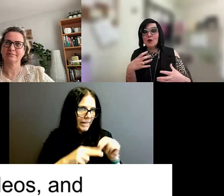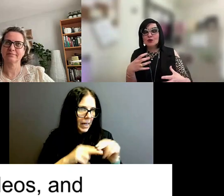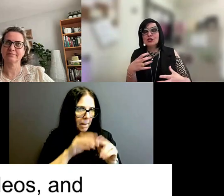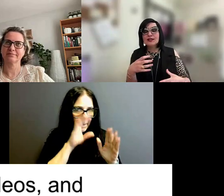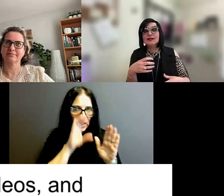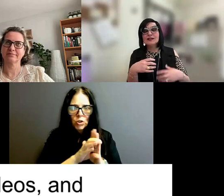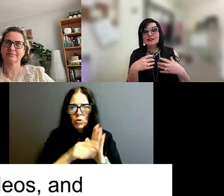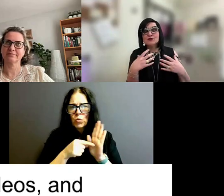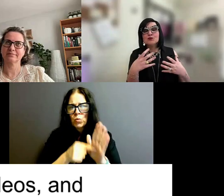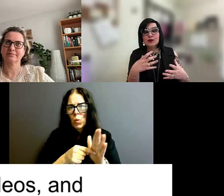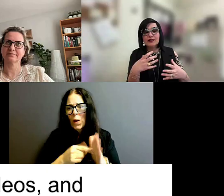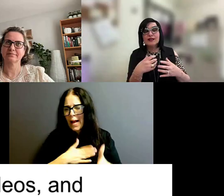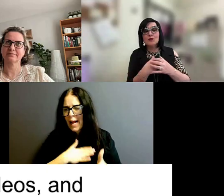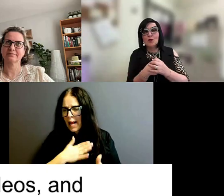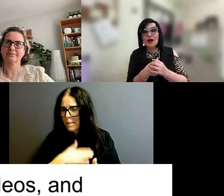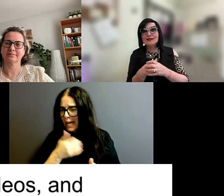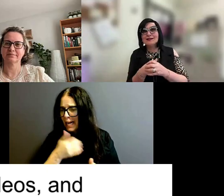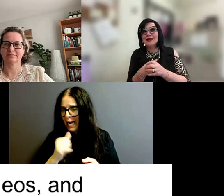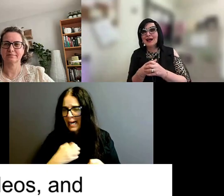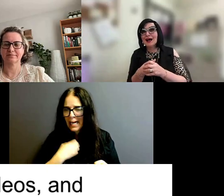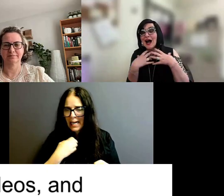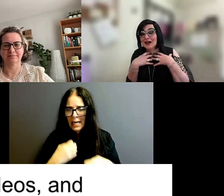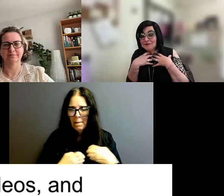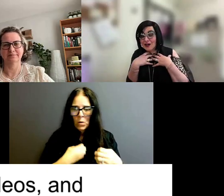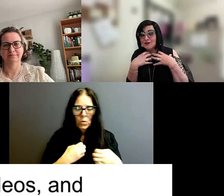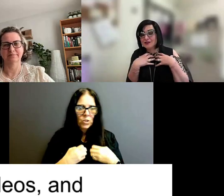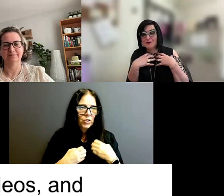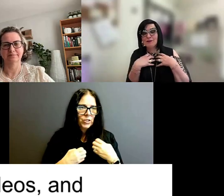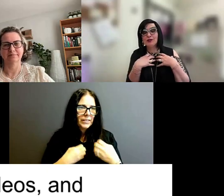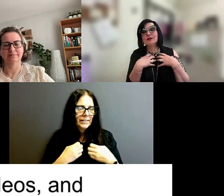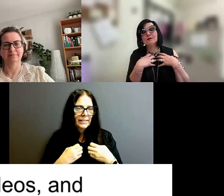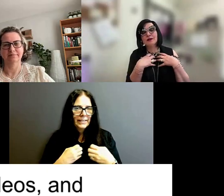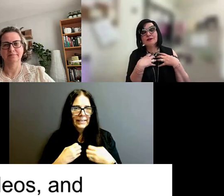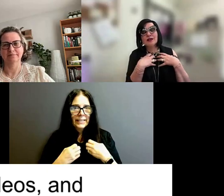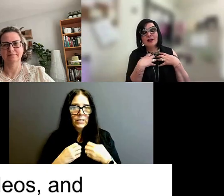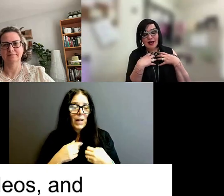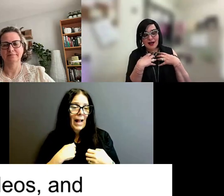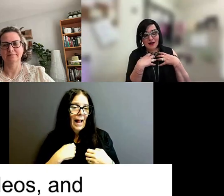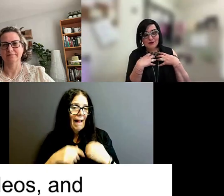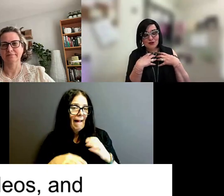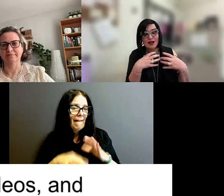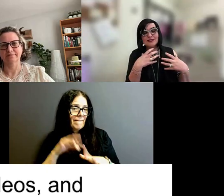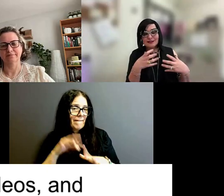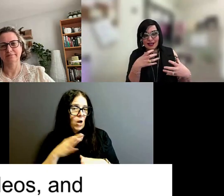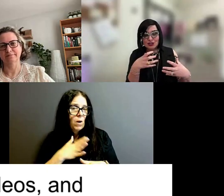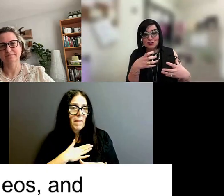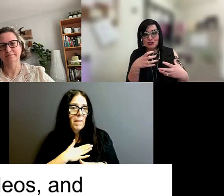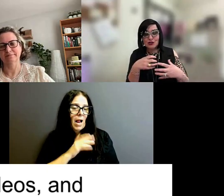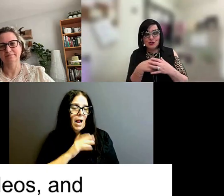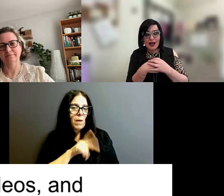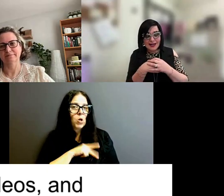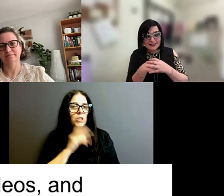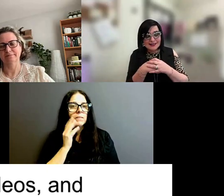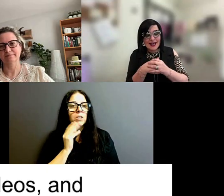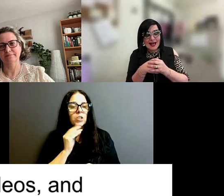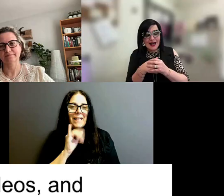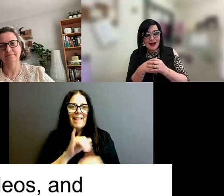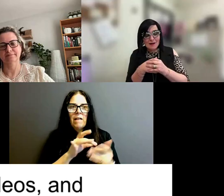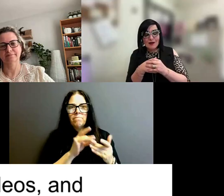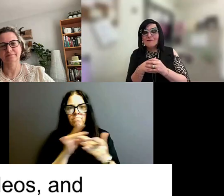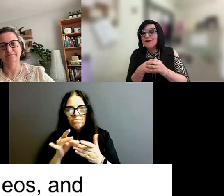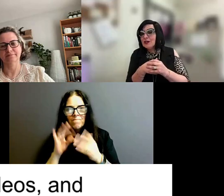Anything with emotion is really what I found, as my personal experience, drives attention to your